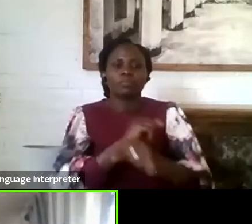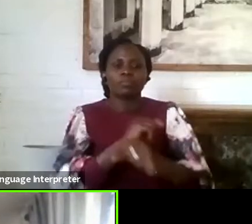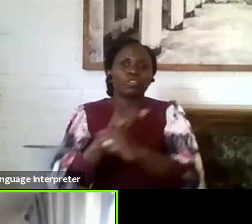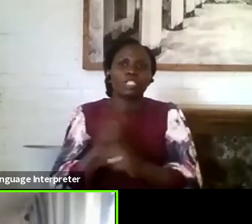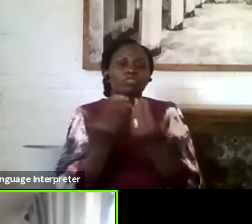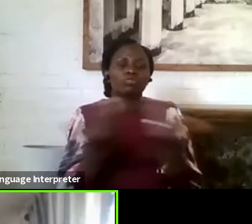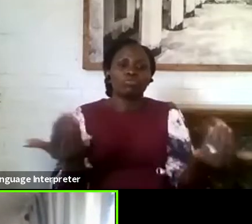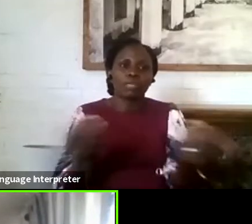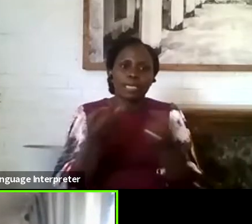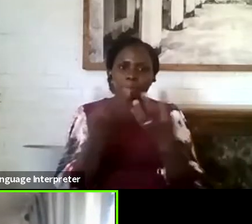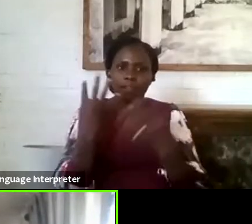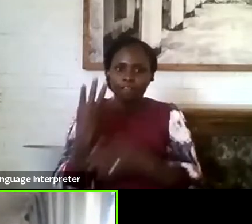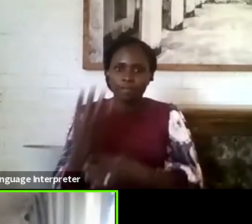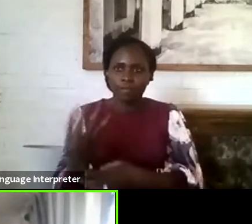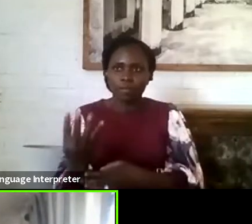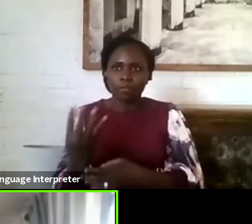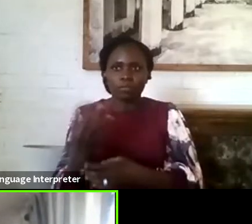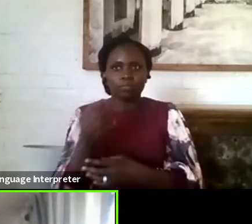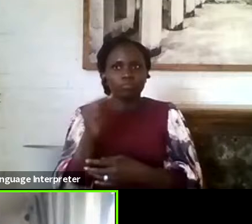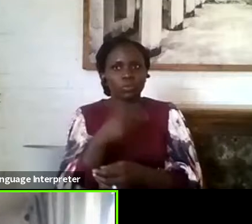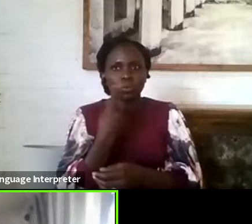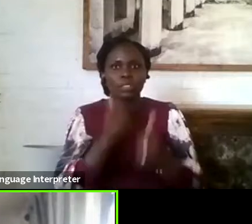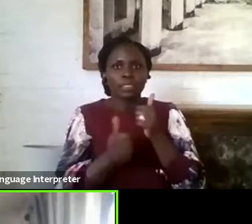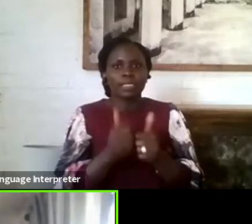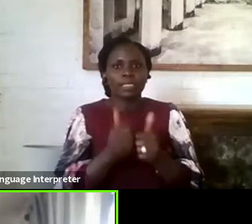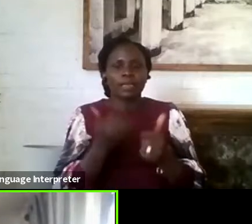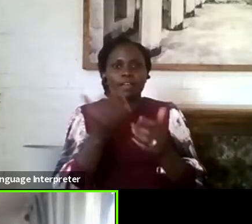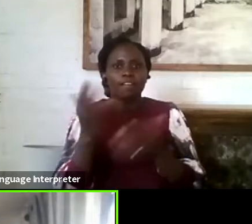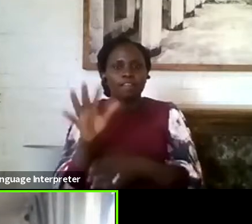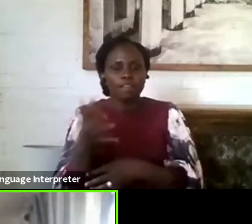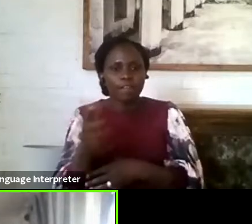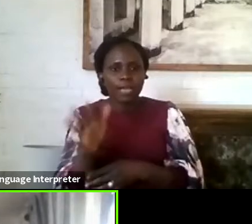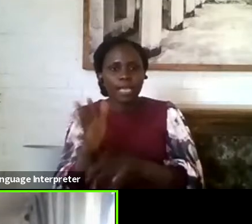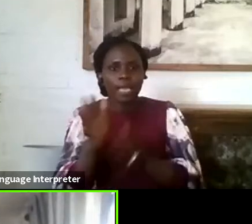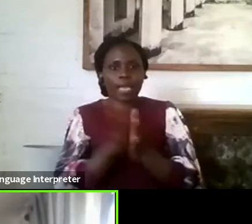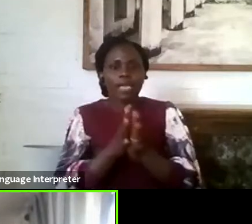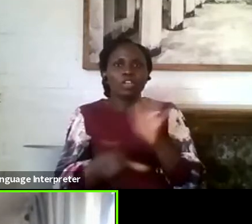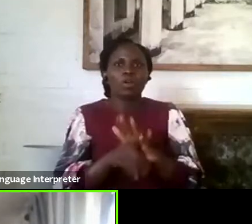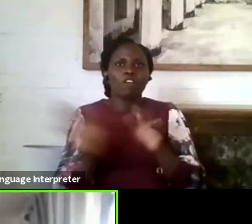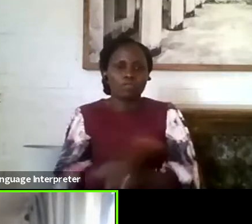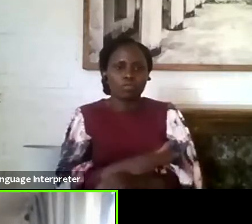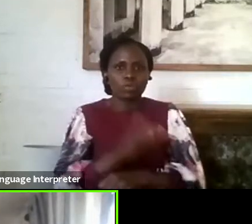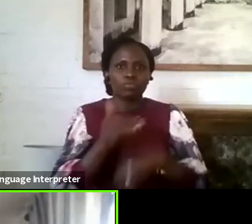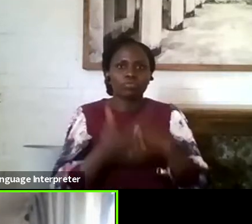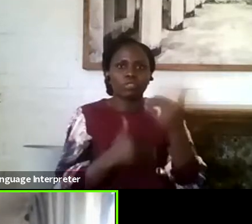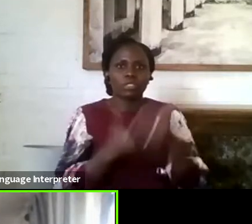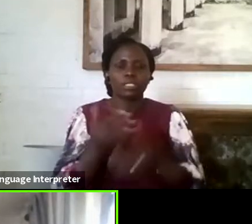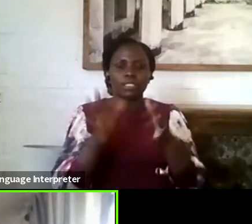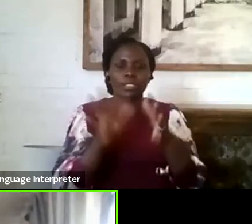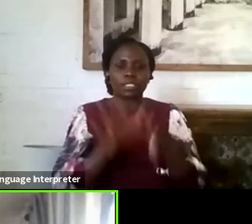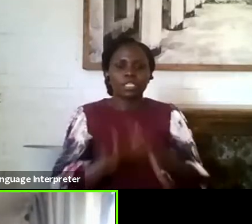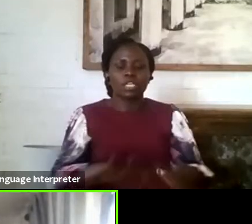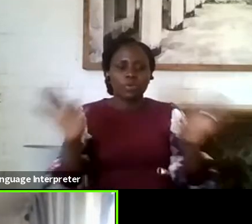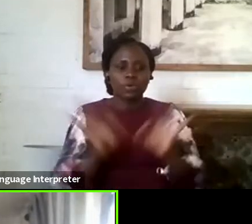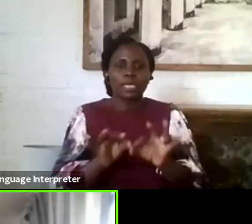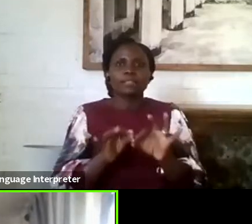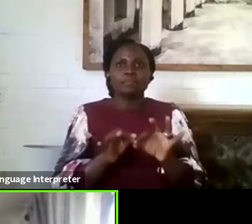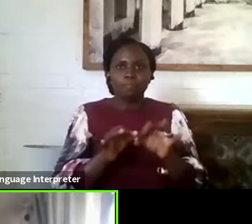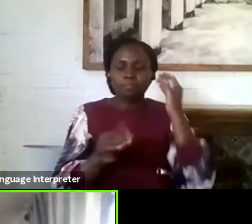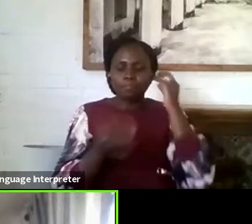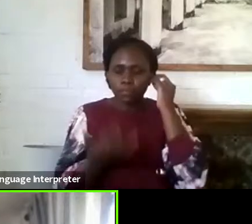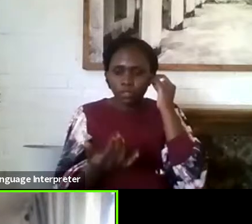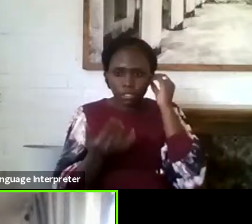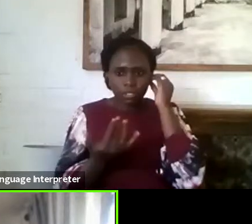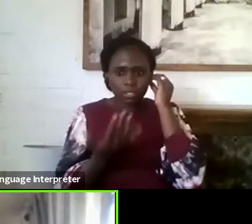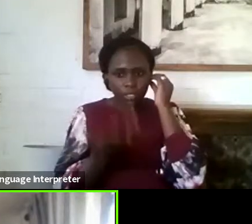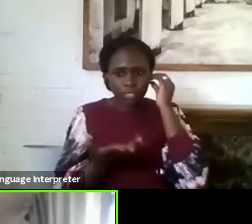this list is fair and lawful processing. It's important that individuals are offered the genuine choice over